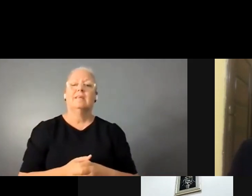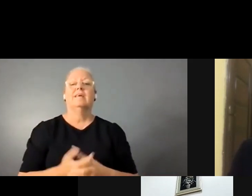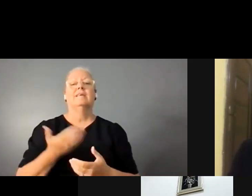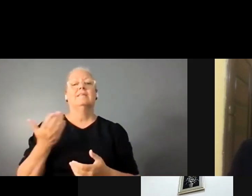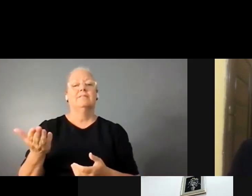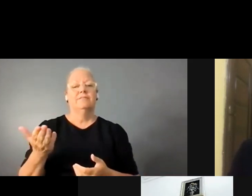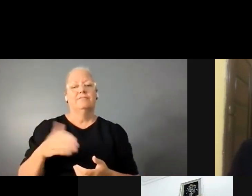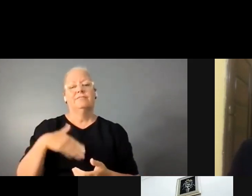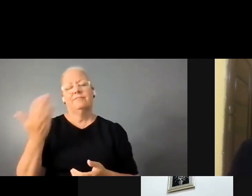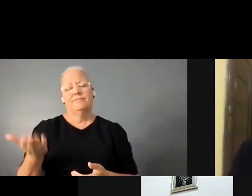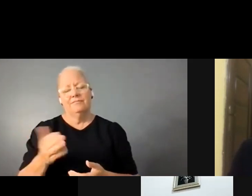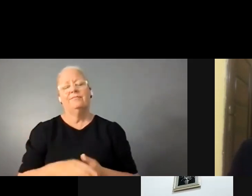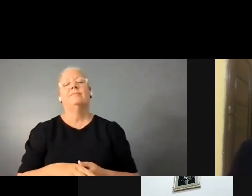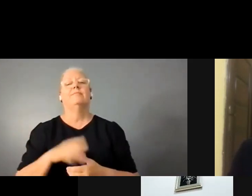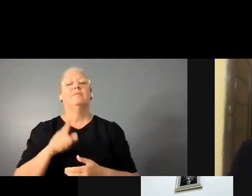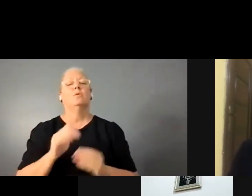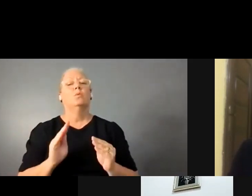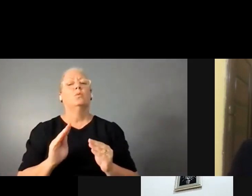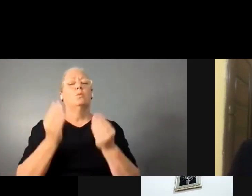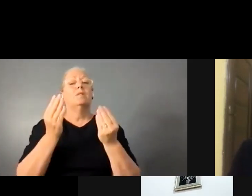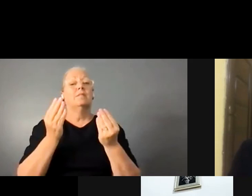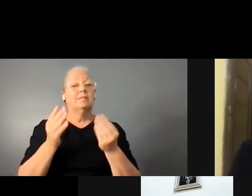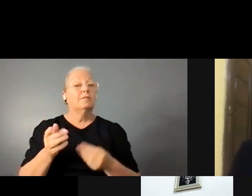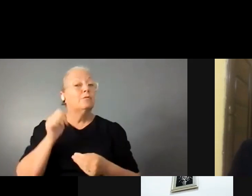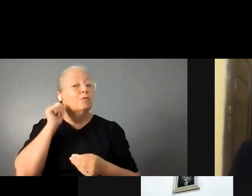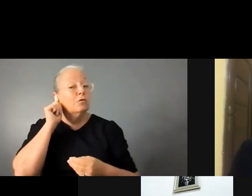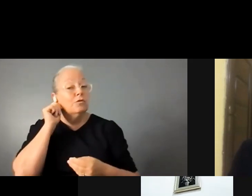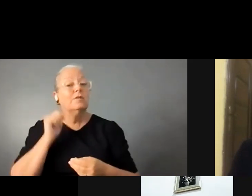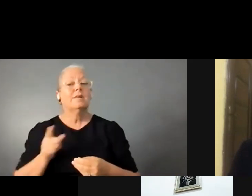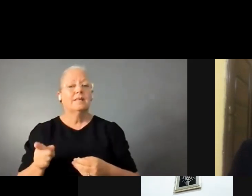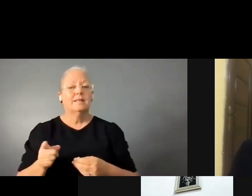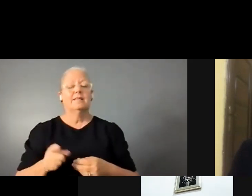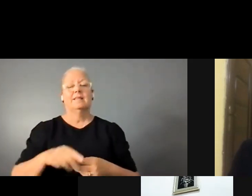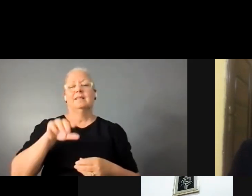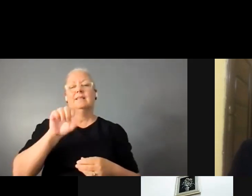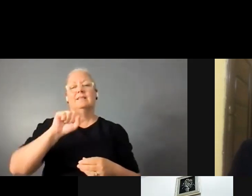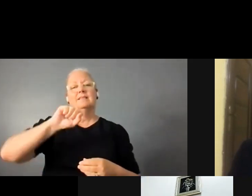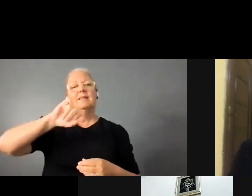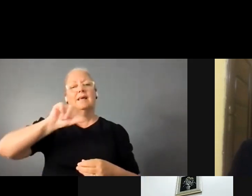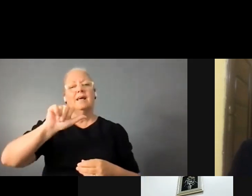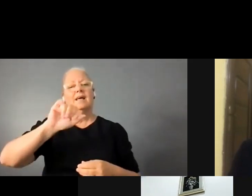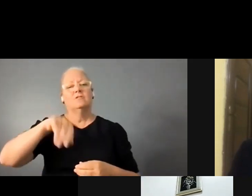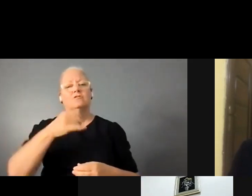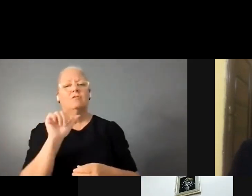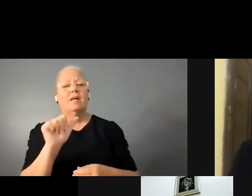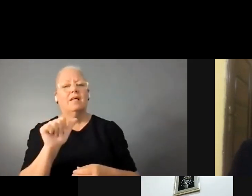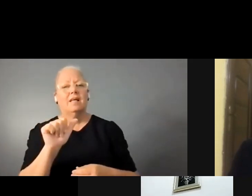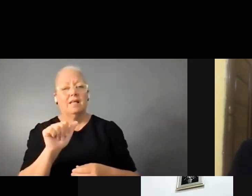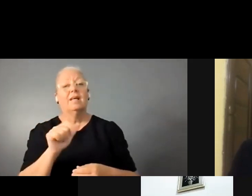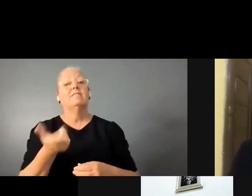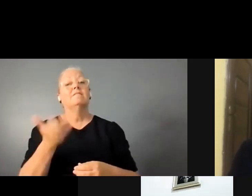girl with great ambitions and great goals. She said that she